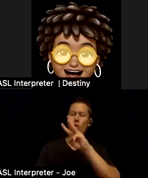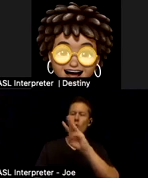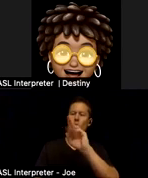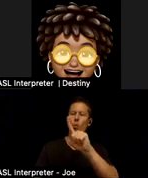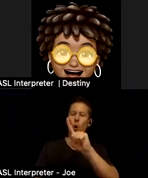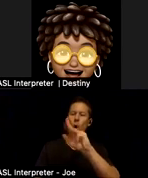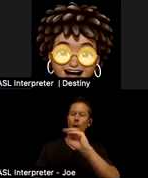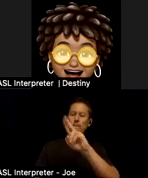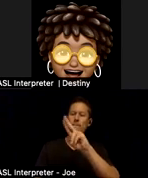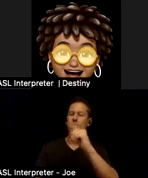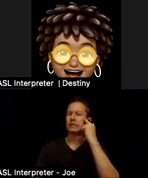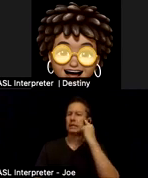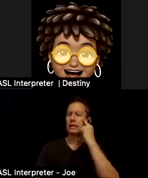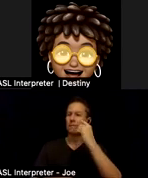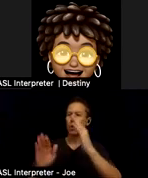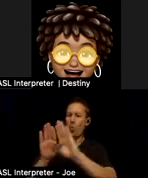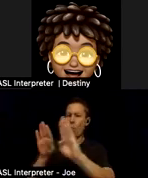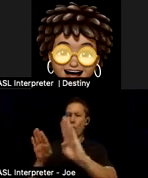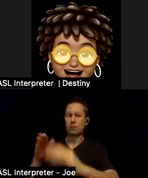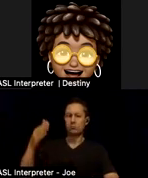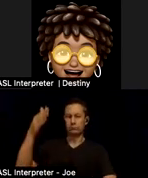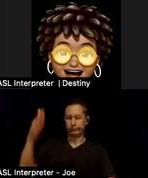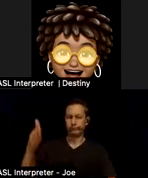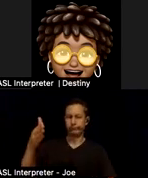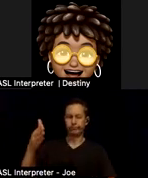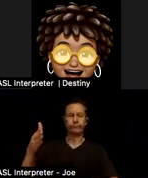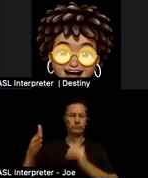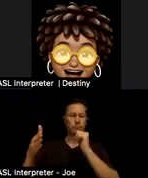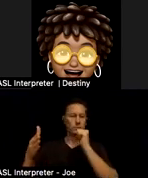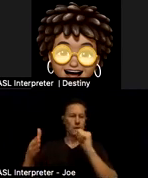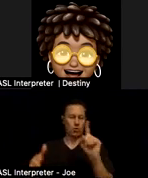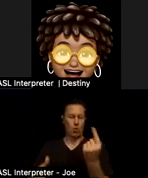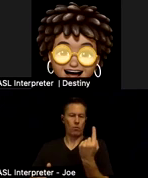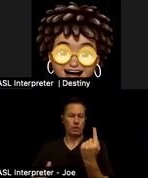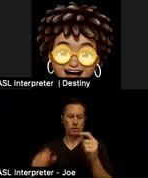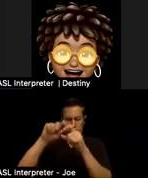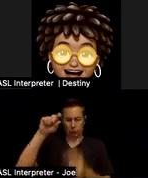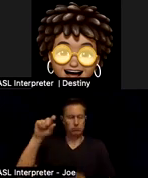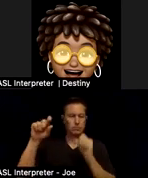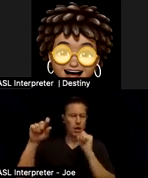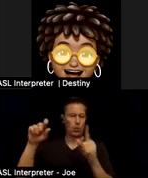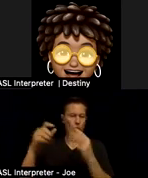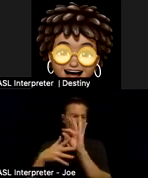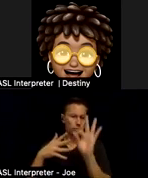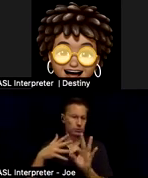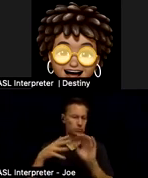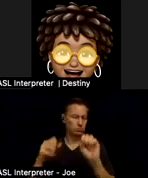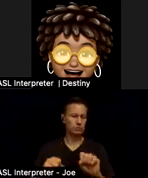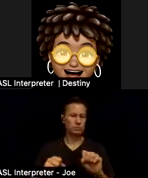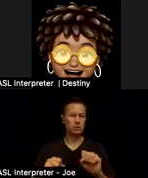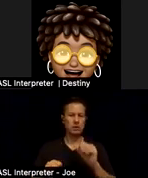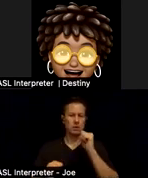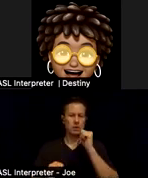another option too is to get a TV wall mount. This doesn't have to be the only option you guys use. There are other options out there available. Don't go cheap on